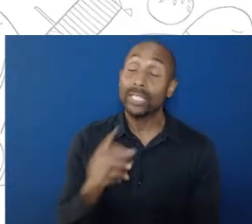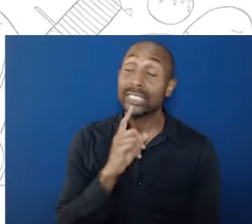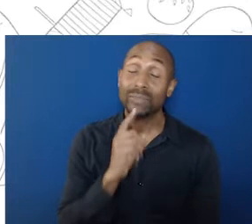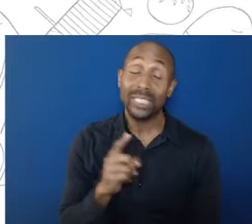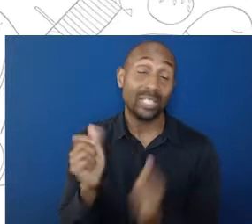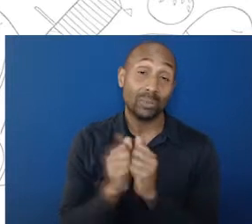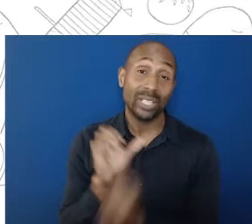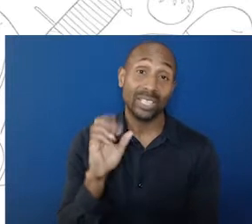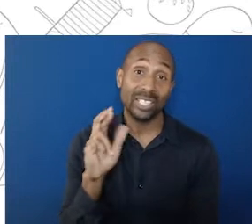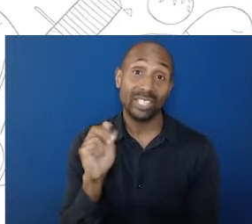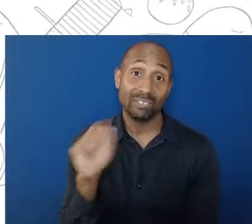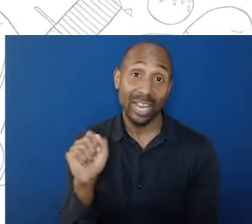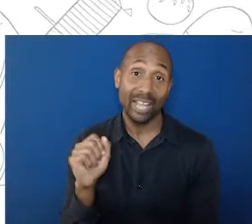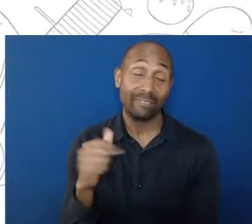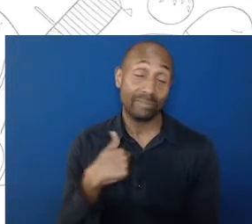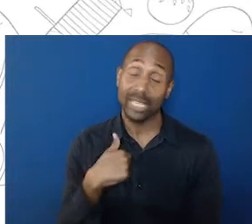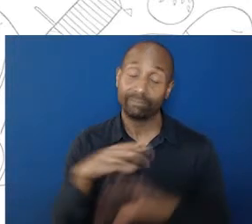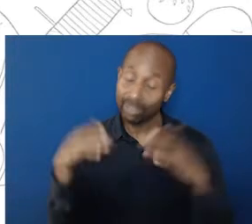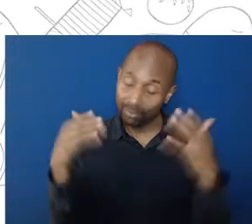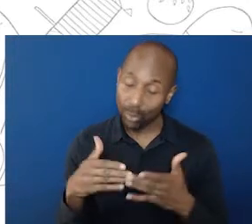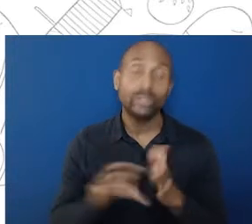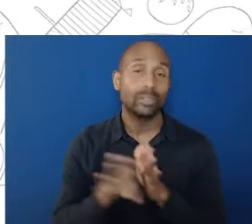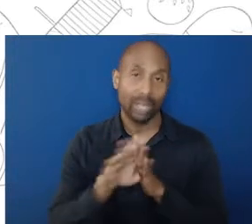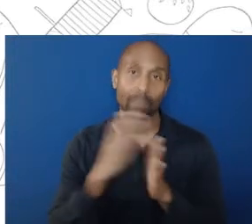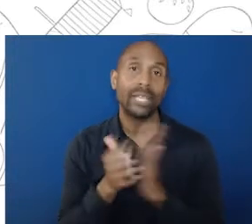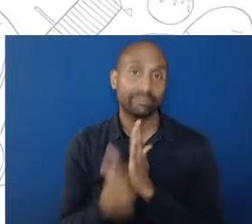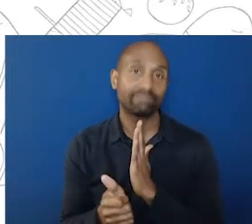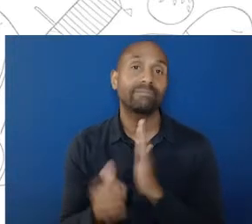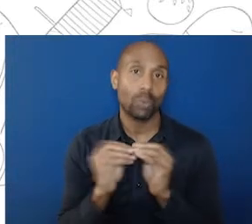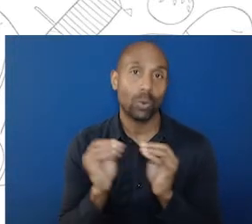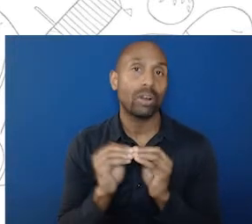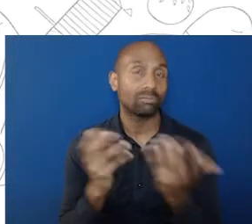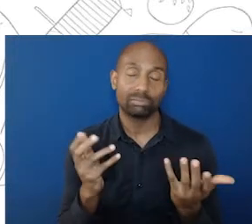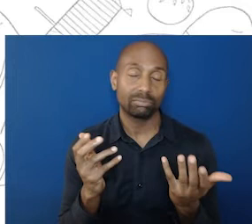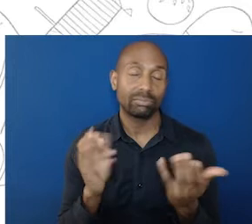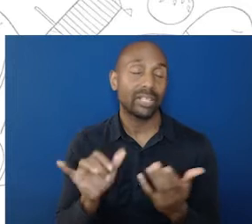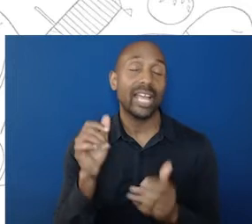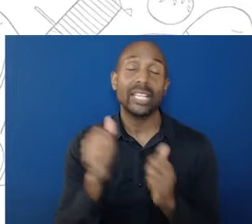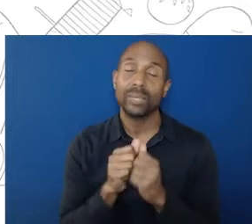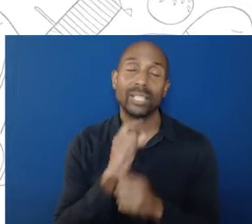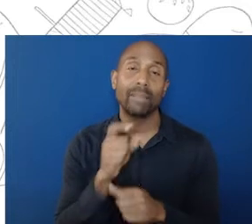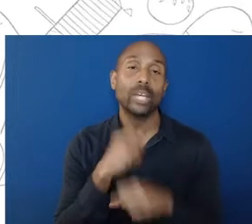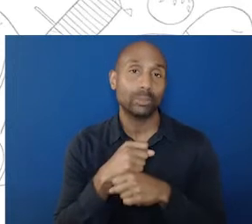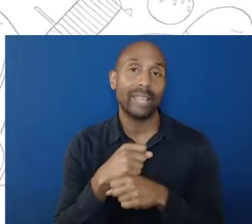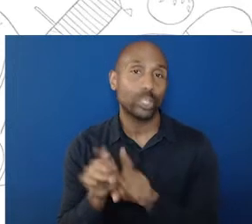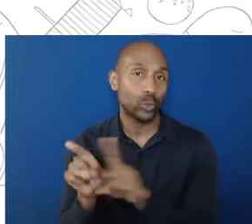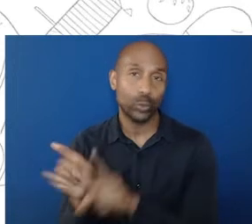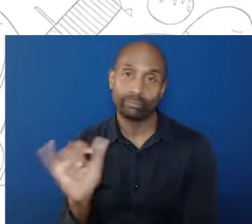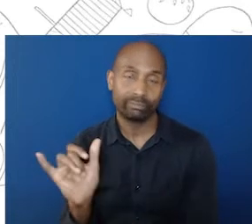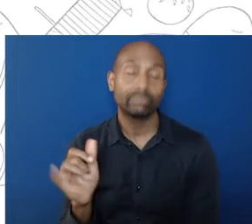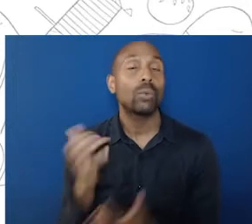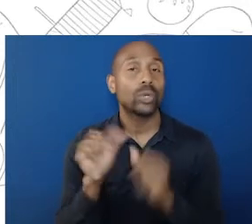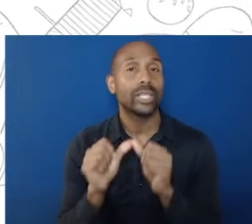in craft in general in developing my crafts and honing them more. So that's with metalsmithing,